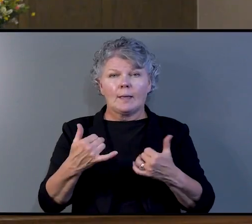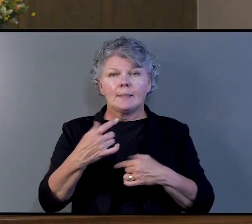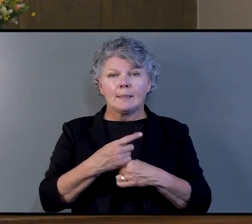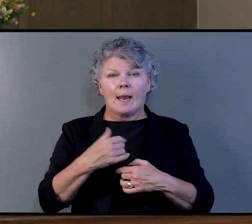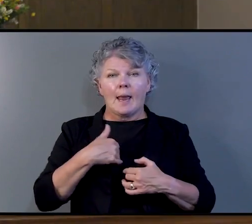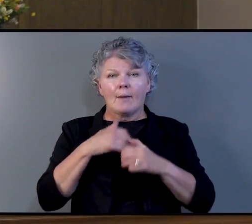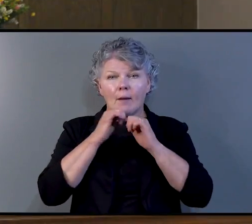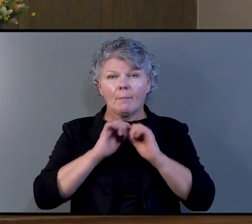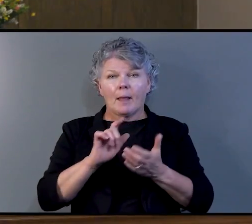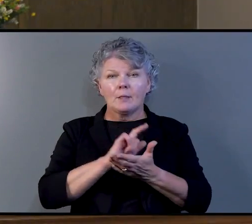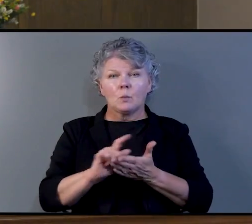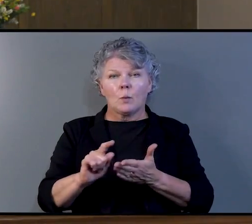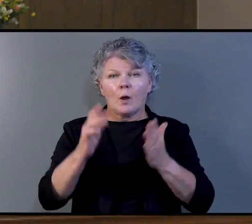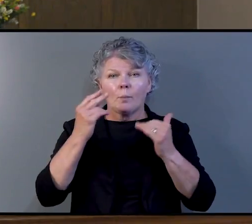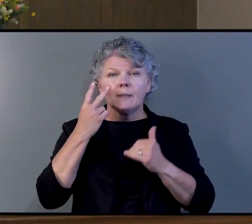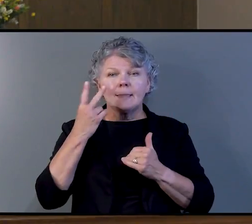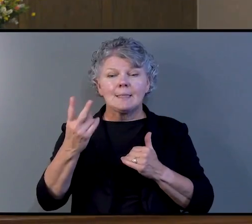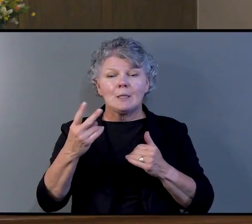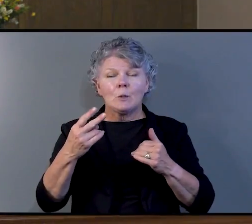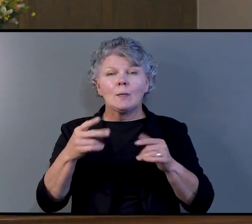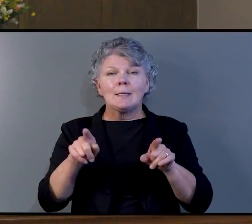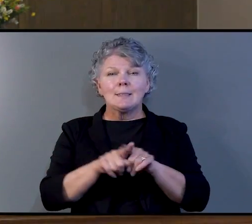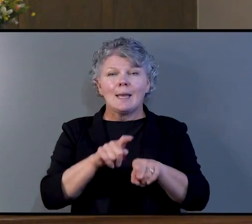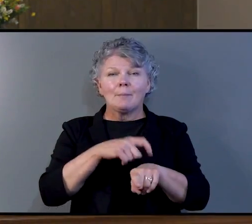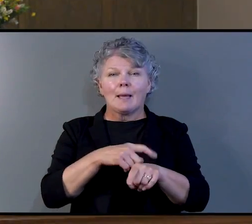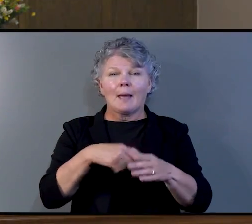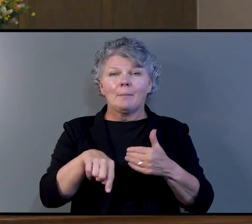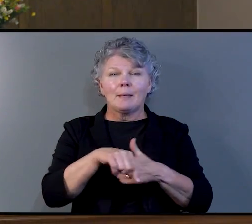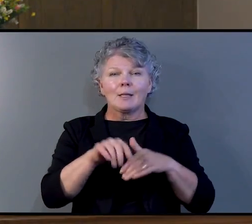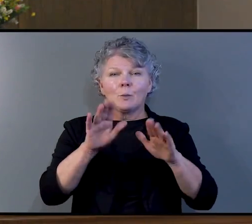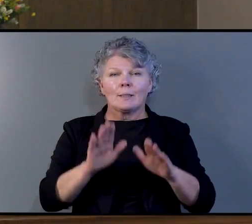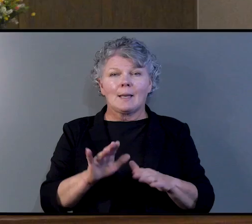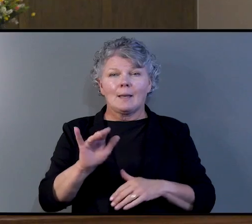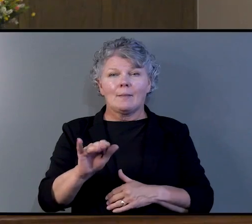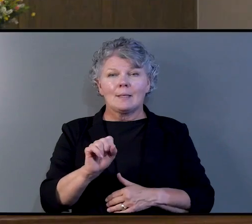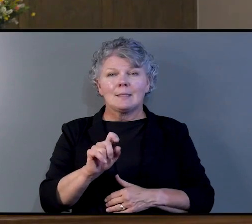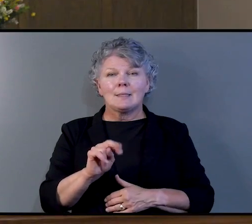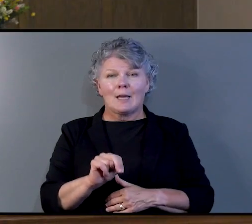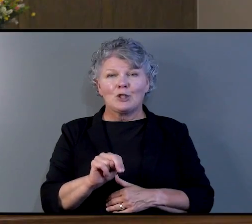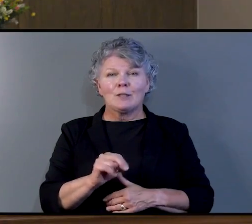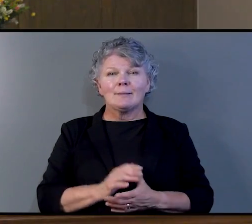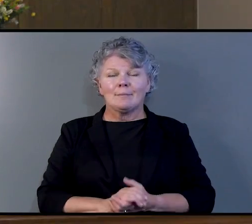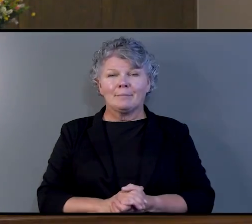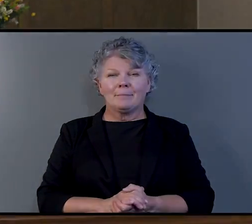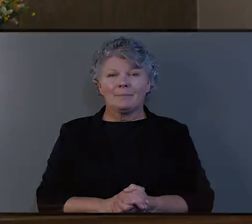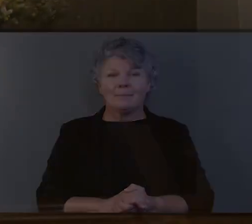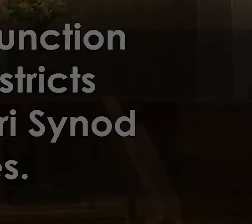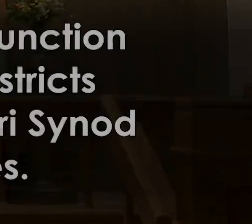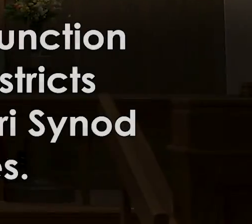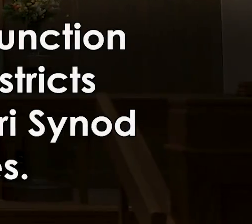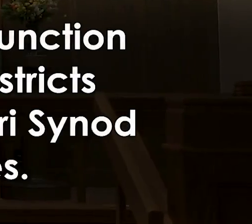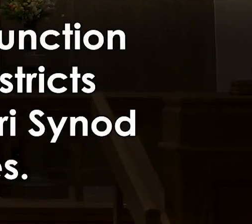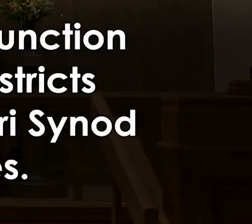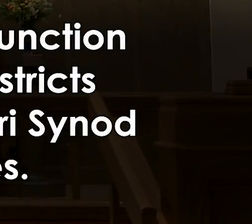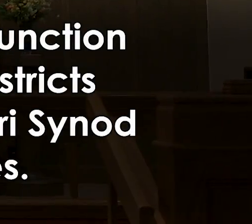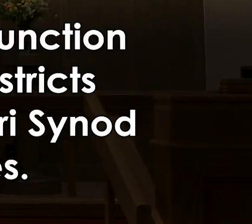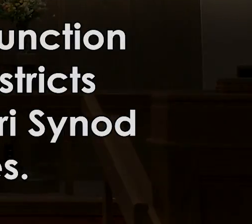again for joining us today, and have a blessed week. We hope to see you again at the same time next Sunday on the station.